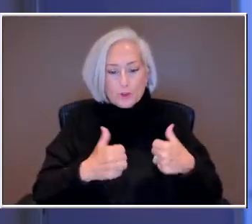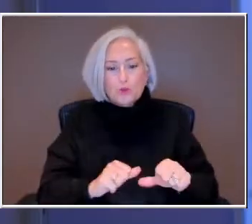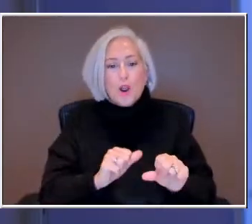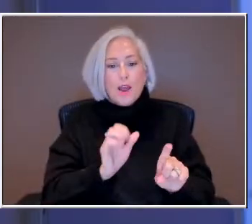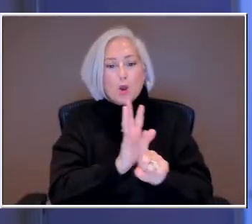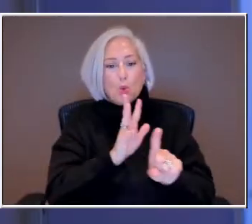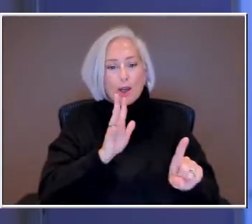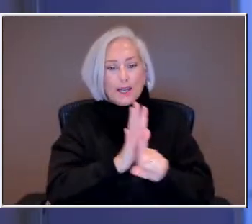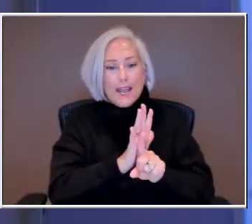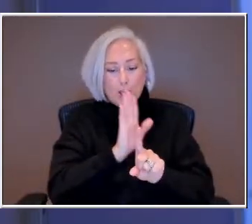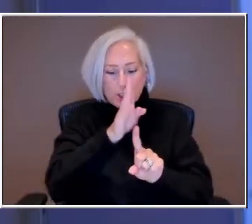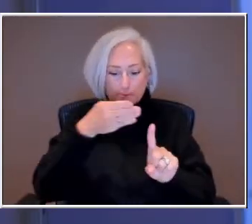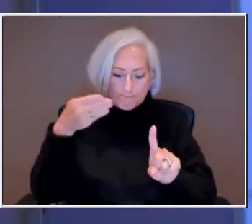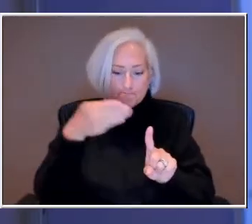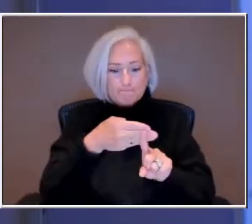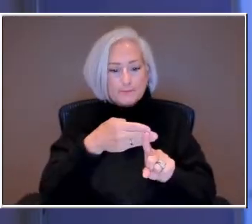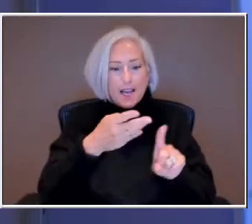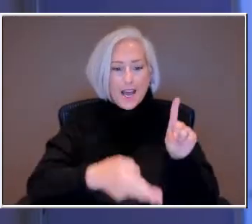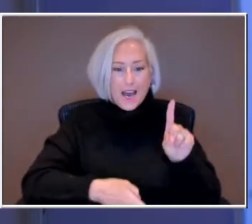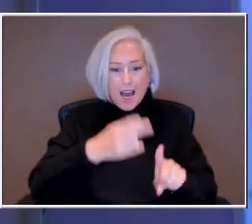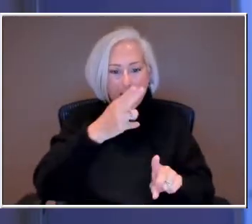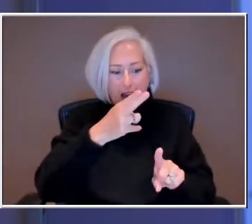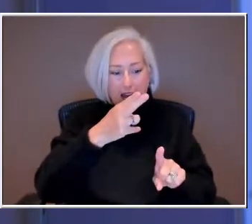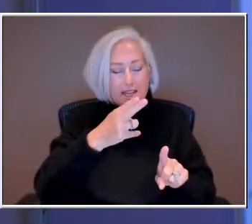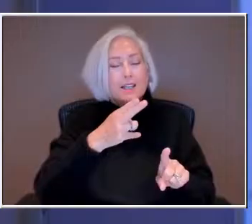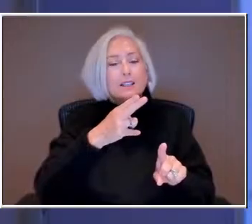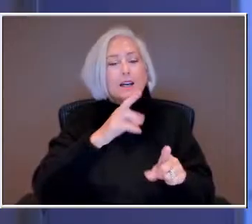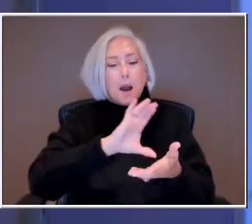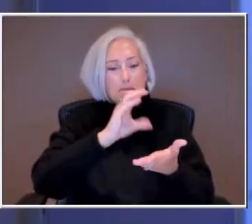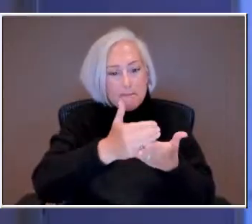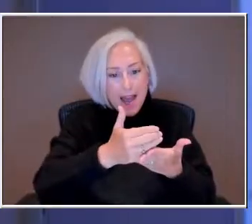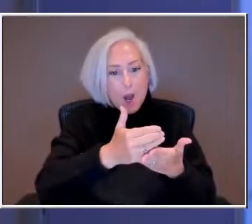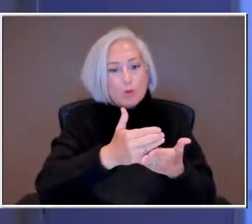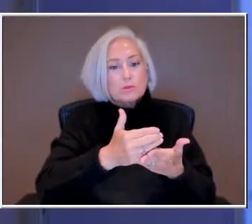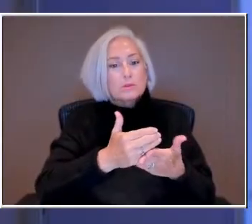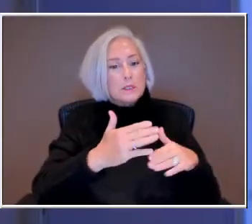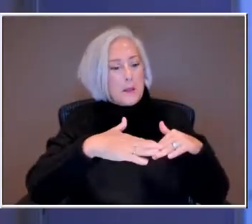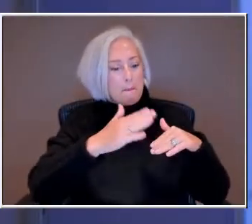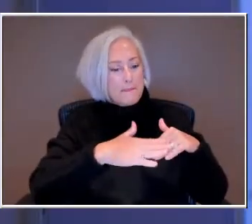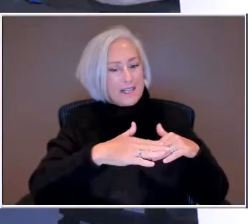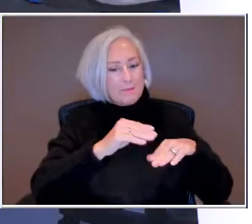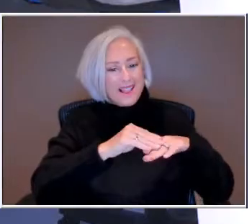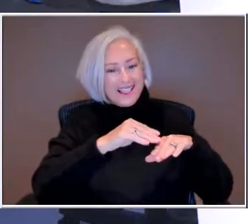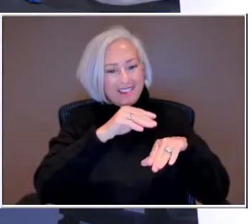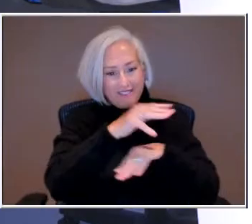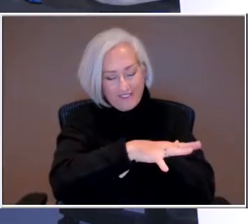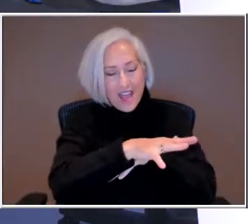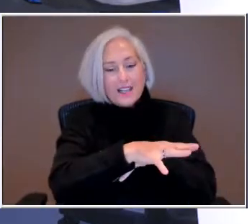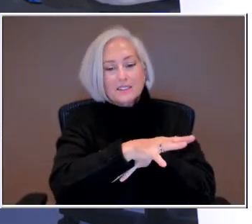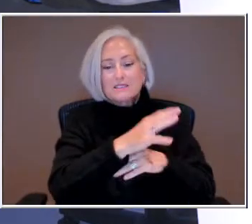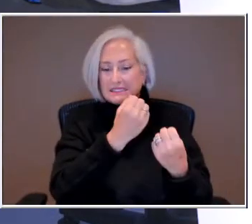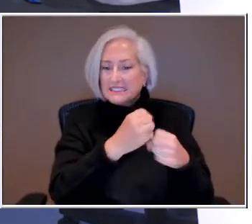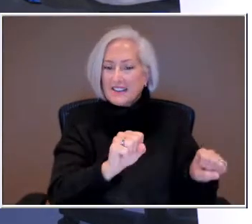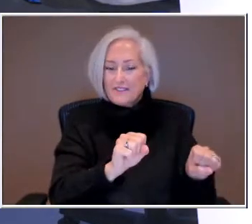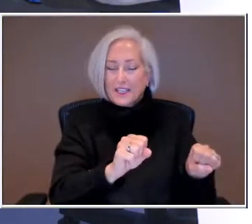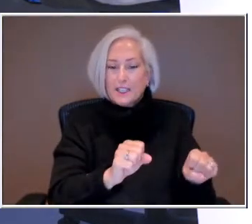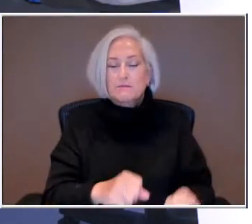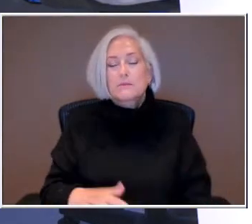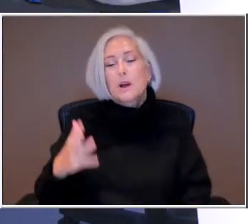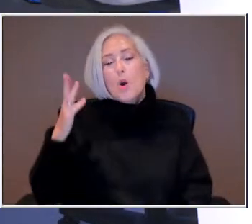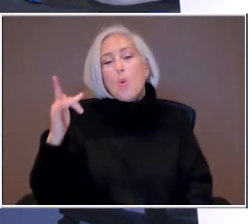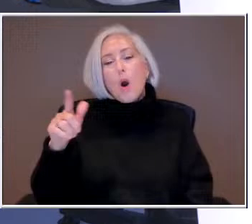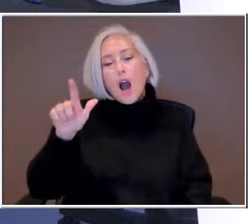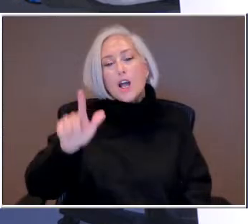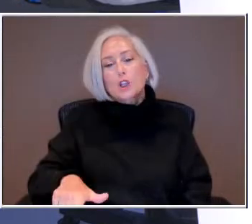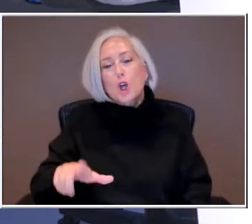We can deliver a high dose, and we can do that with very minimal side effects nowadays many times. So Dr. Wong, why isn't low-dose lung screening recommended for